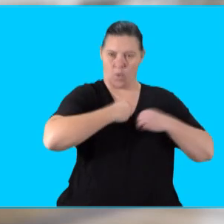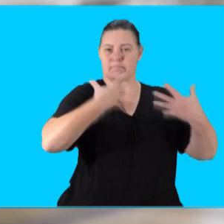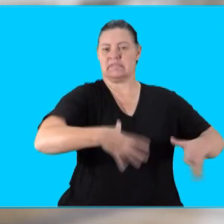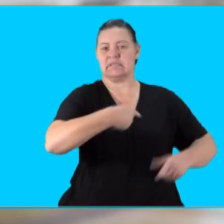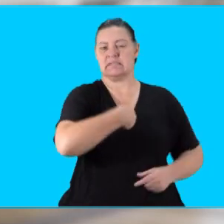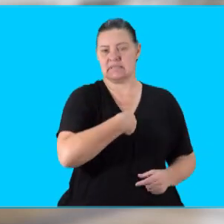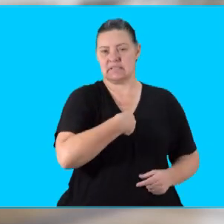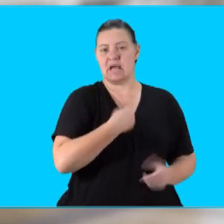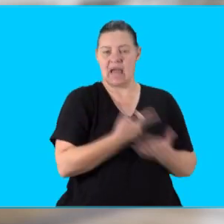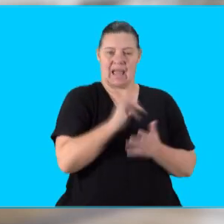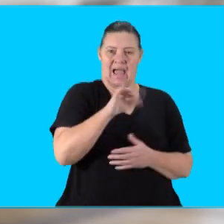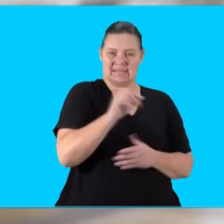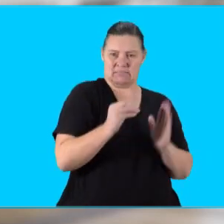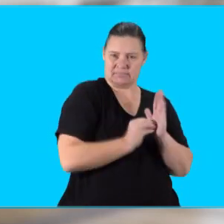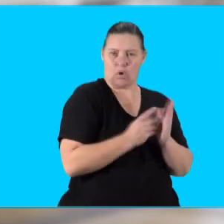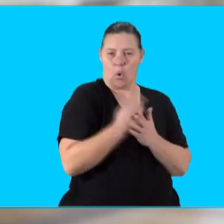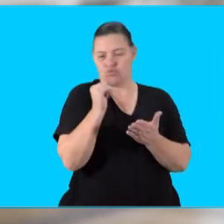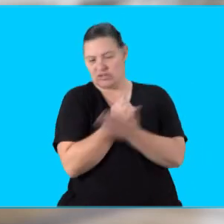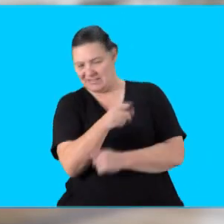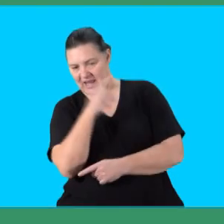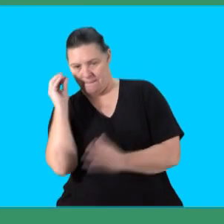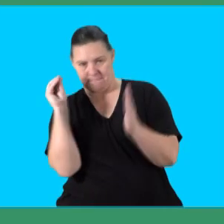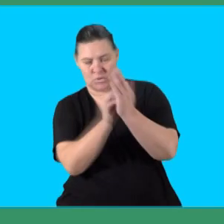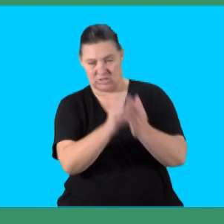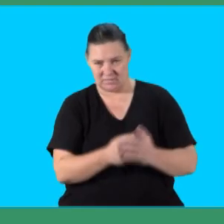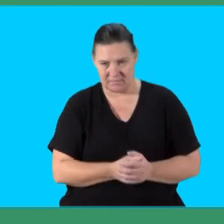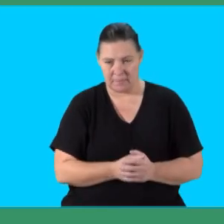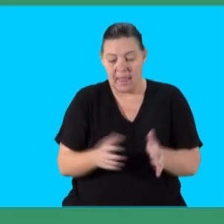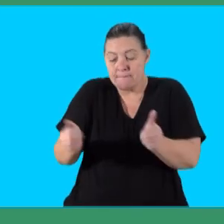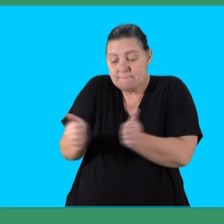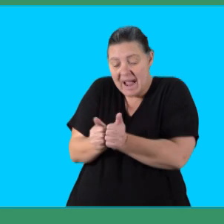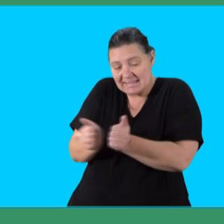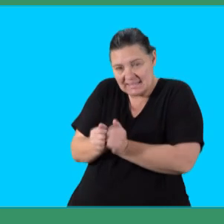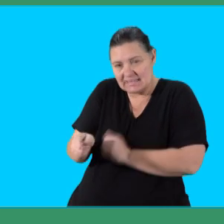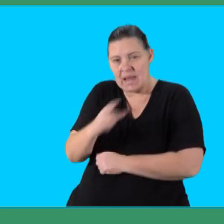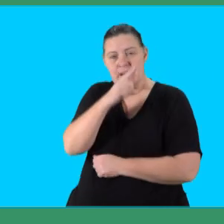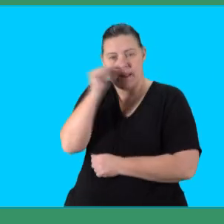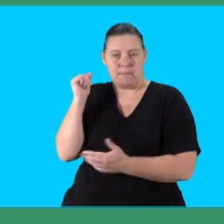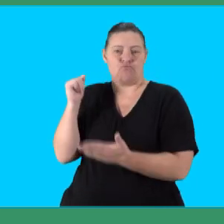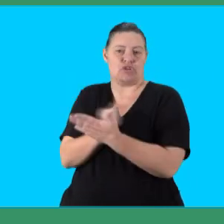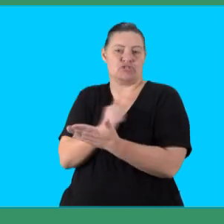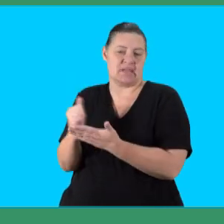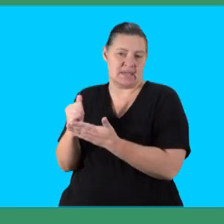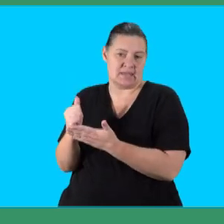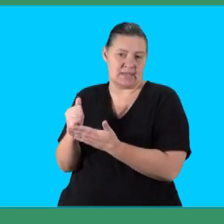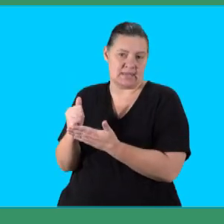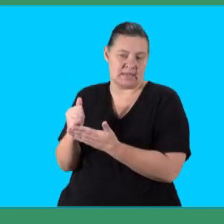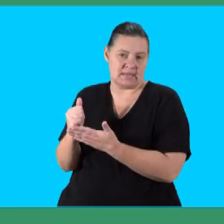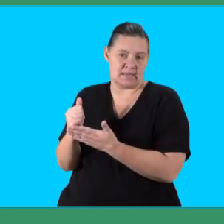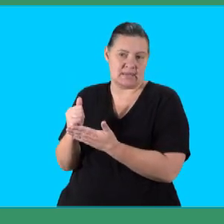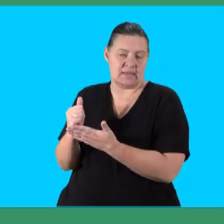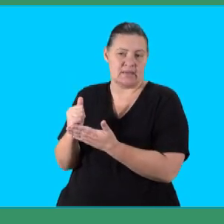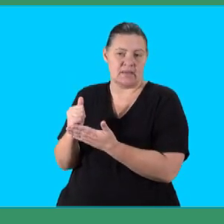document or the name that they have registered. Then with partnership, name must be registered with